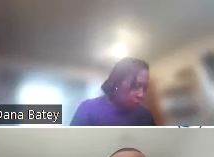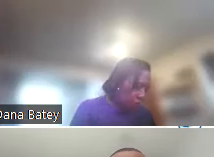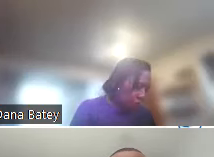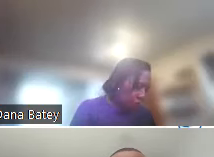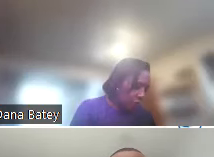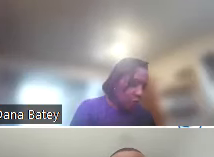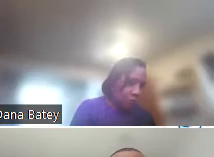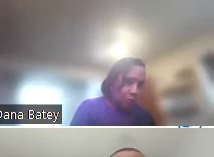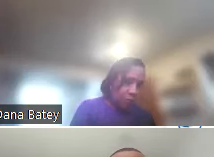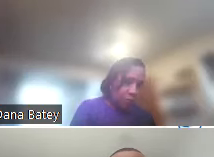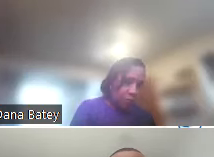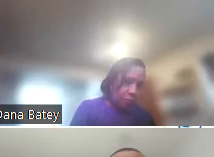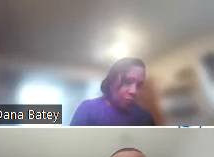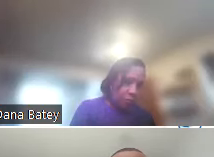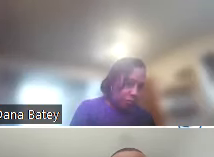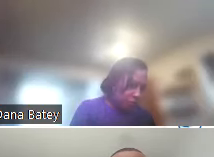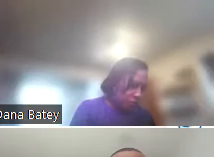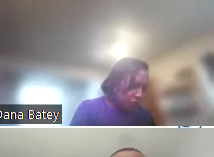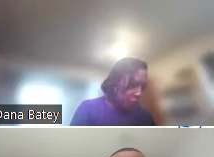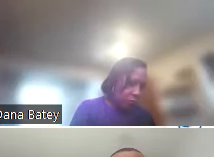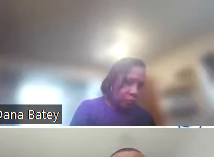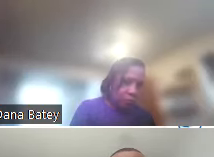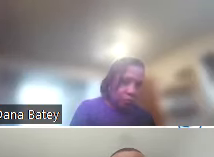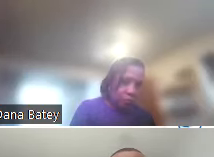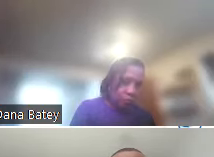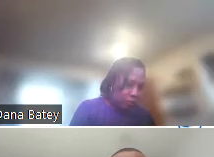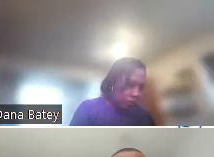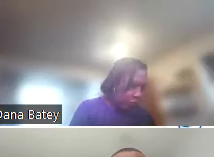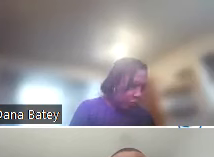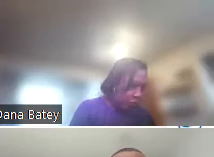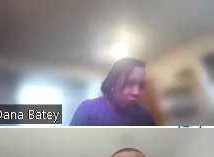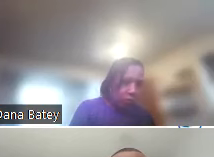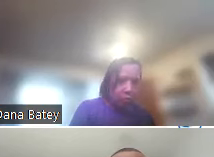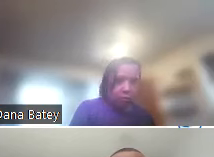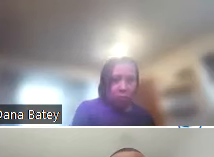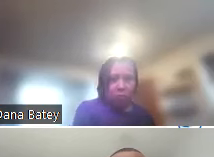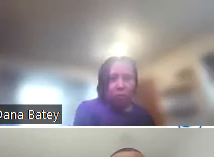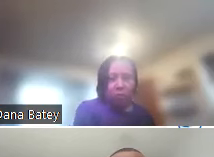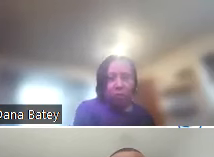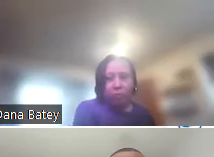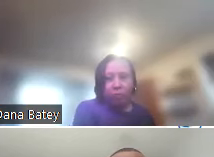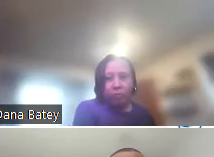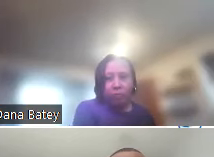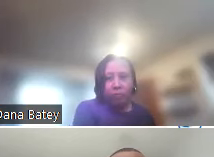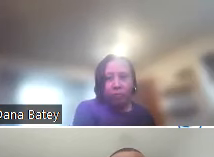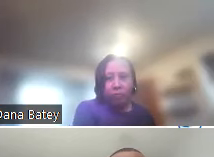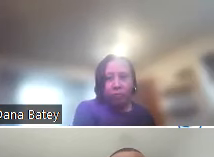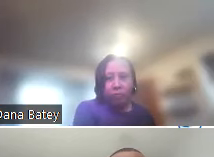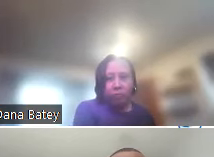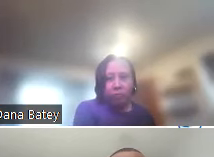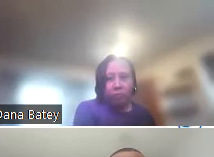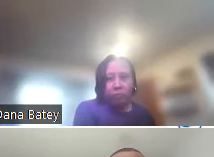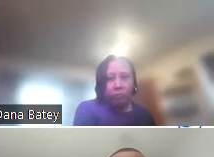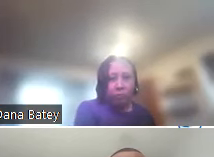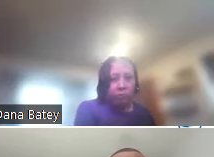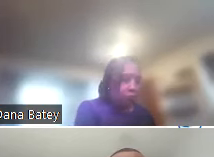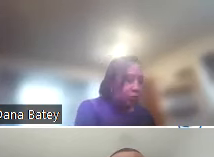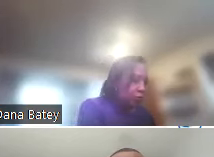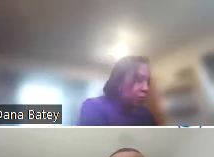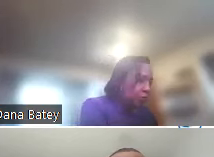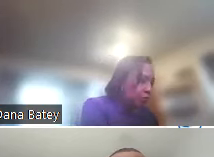provided, how that's being provided, maybe population health level data through our public health office.